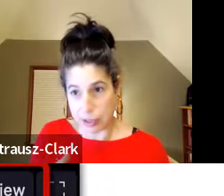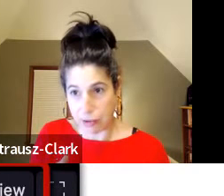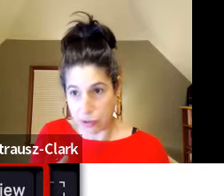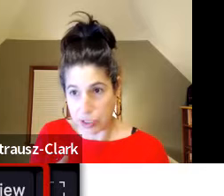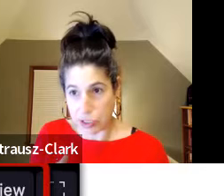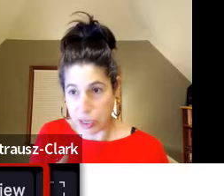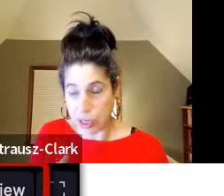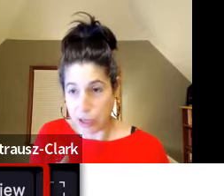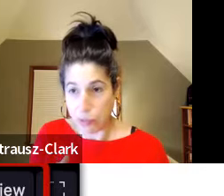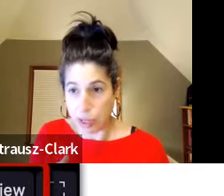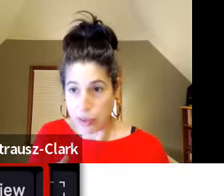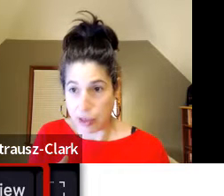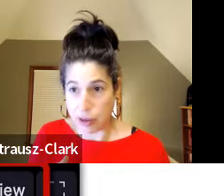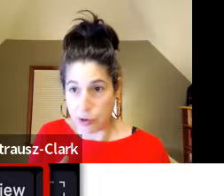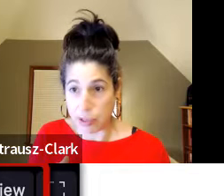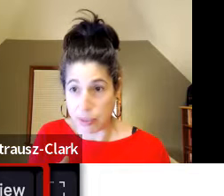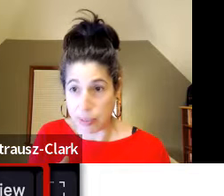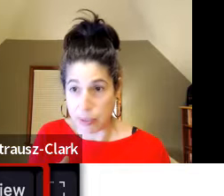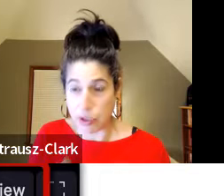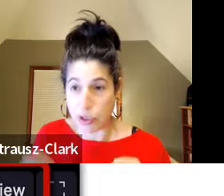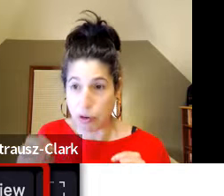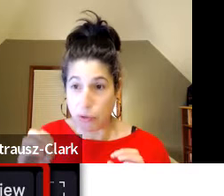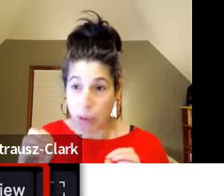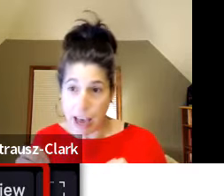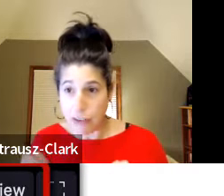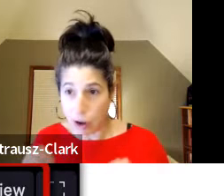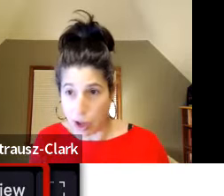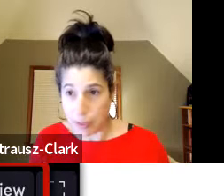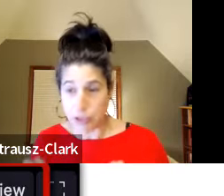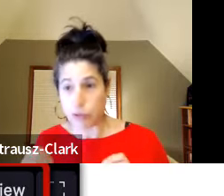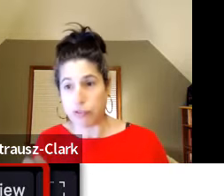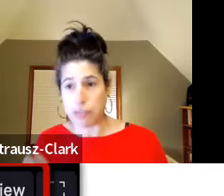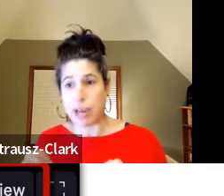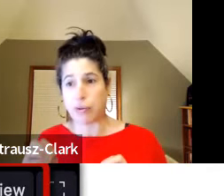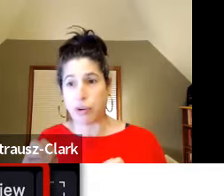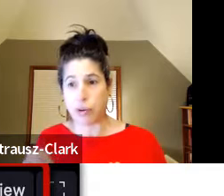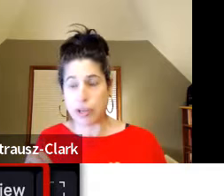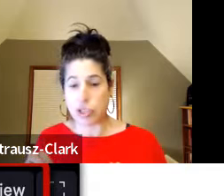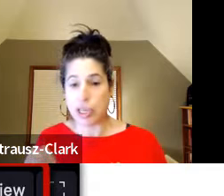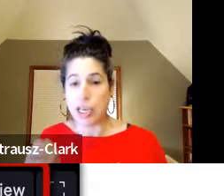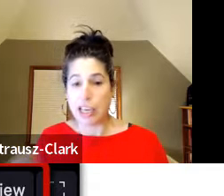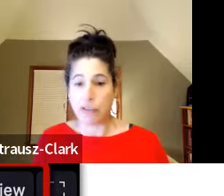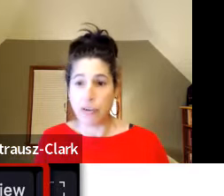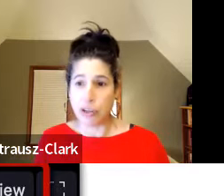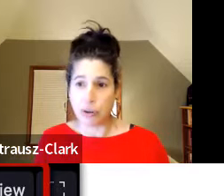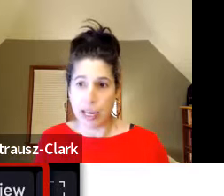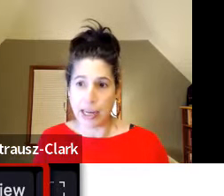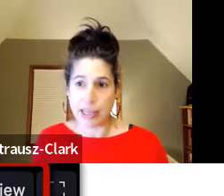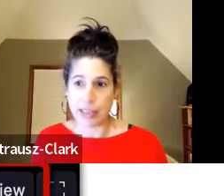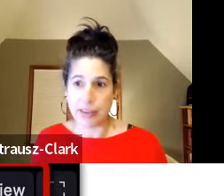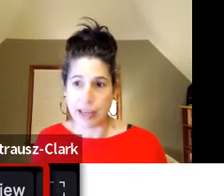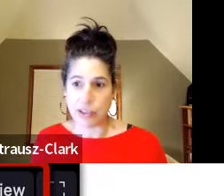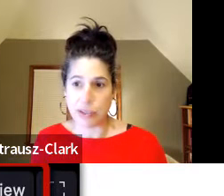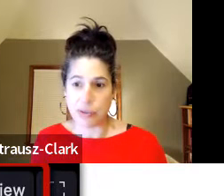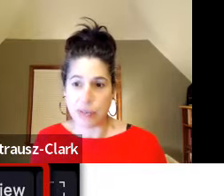focusing on the conversation with CRIS committee members. So if you have a comment or feedback or a question, if you could go ahead